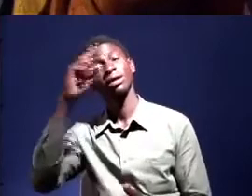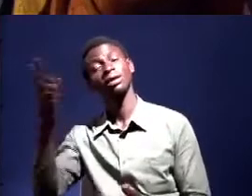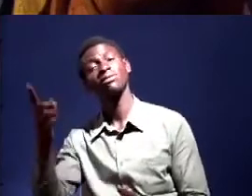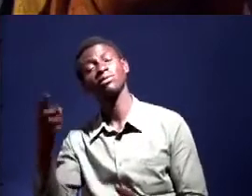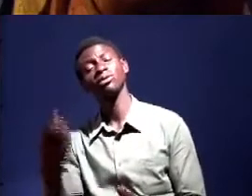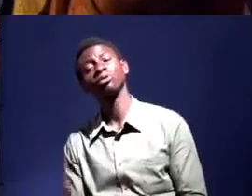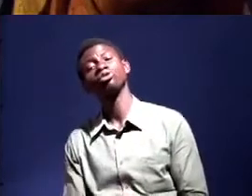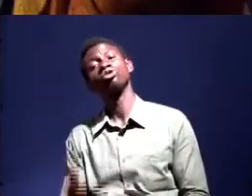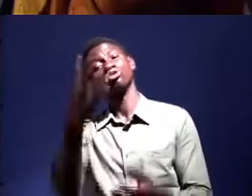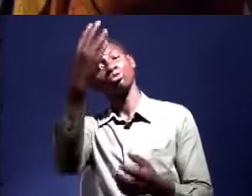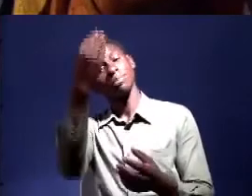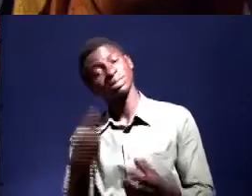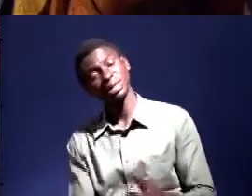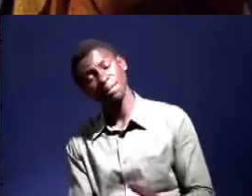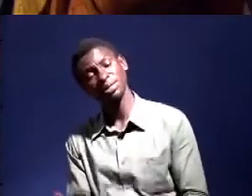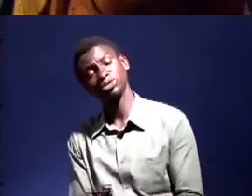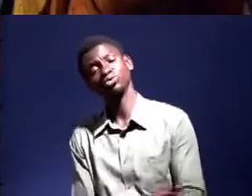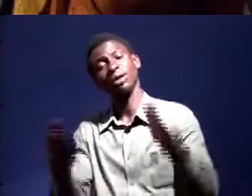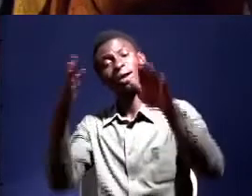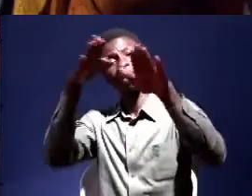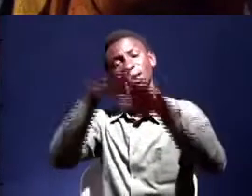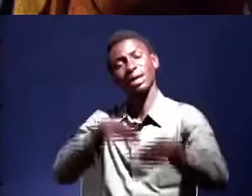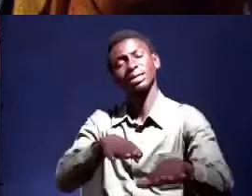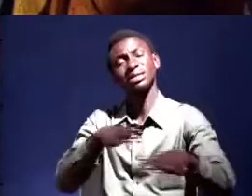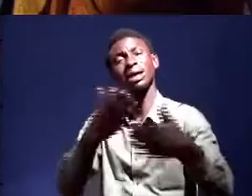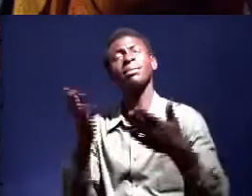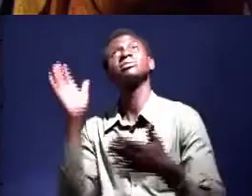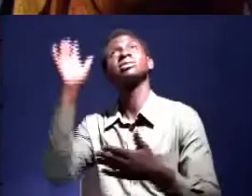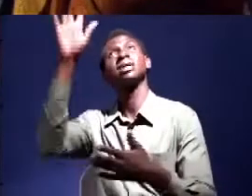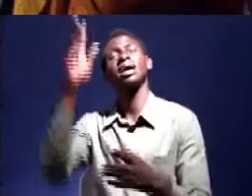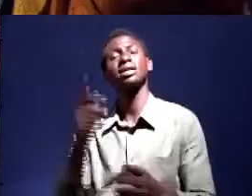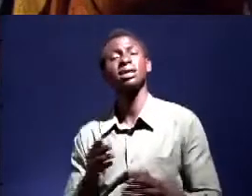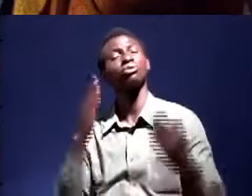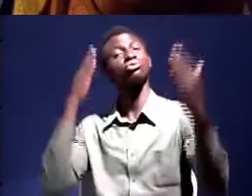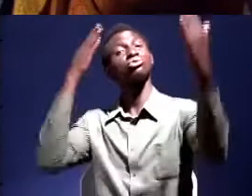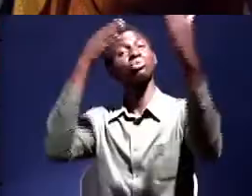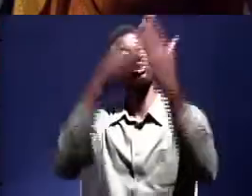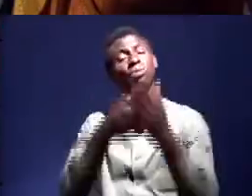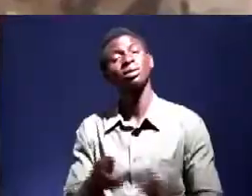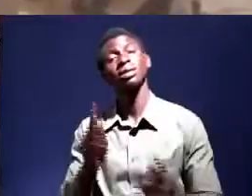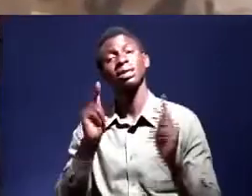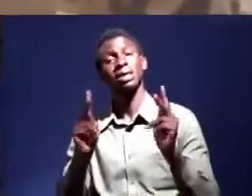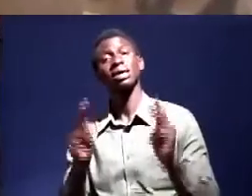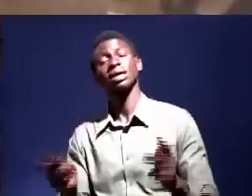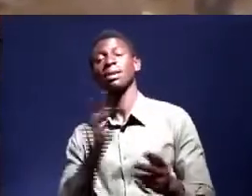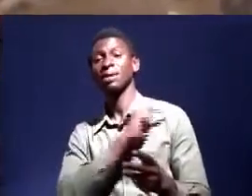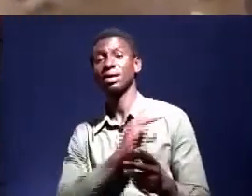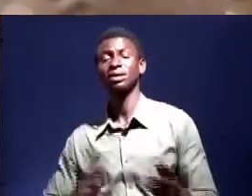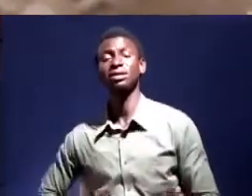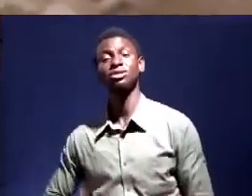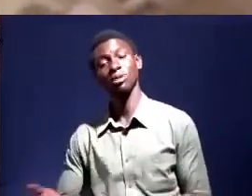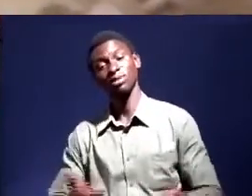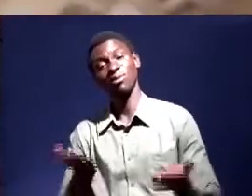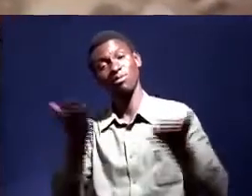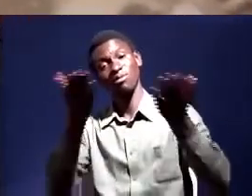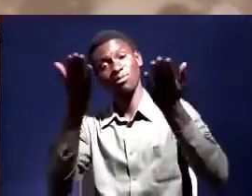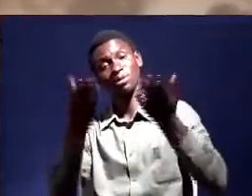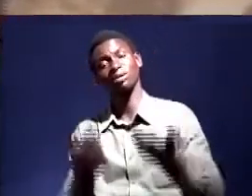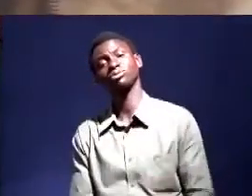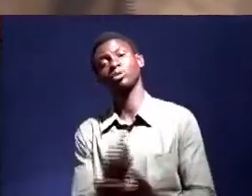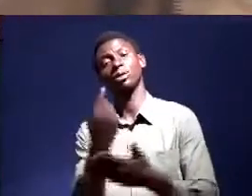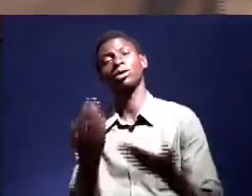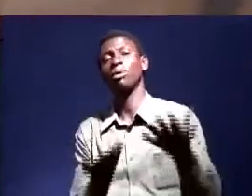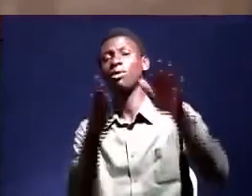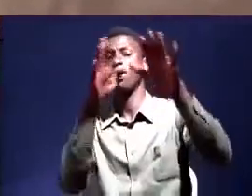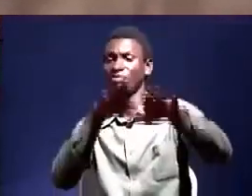Kristo alivyofufuka. That just as Christ was raised from the glory of the Father. Kama Kristo alifufuka katika wafu kwa njia ya utukufu wa Baba yake. We